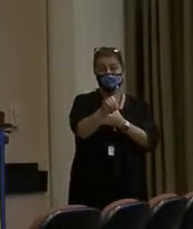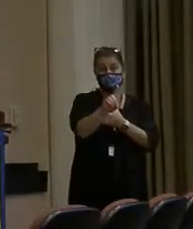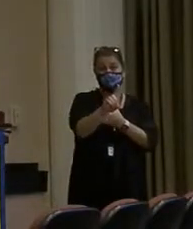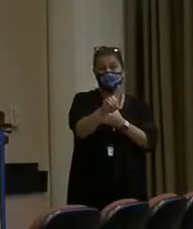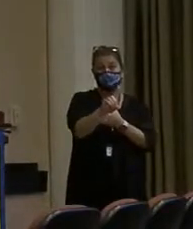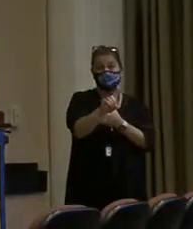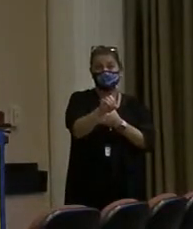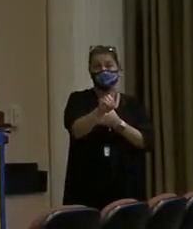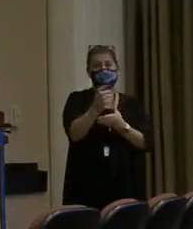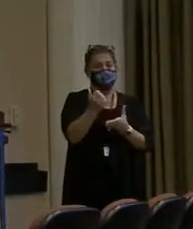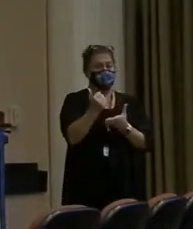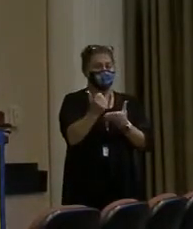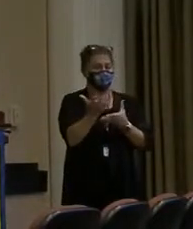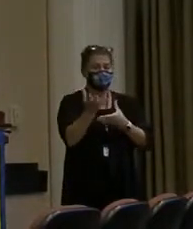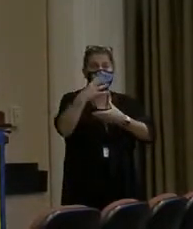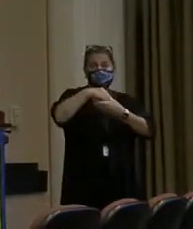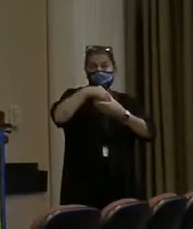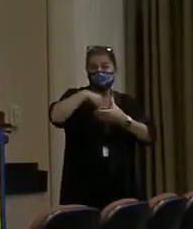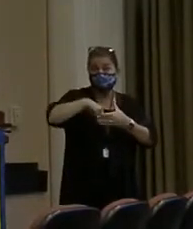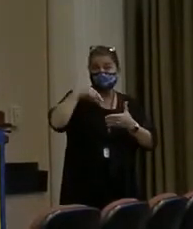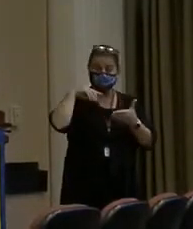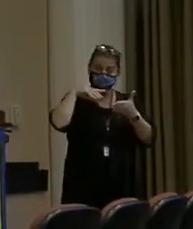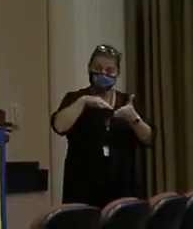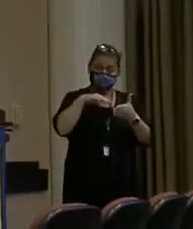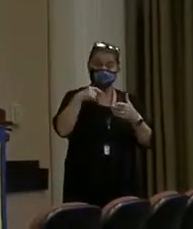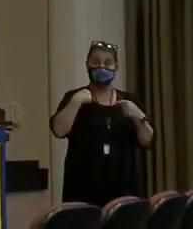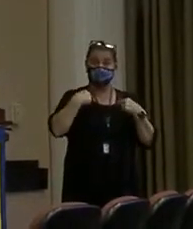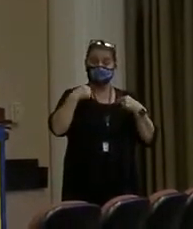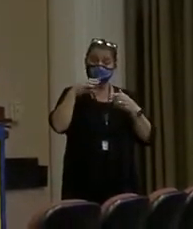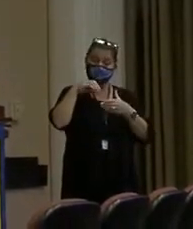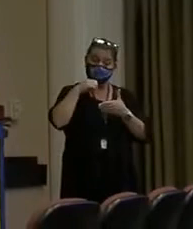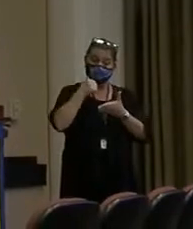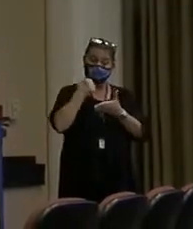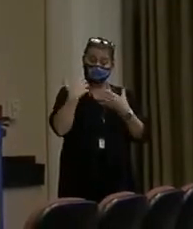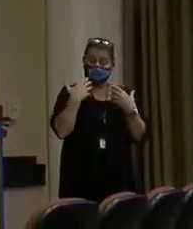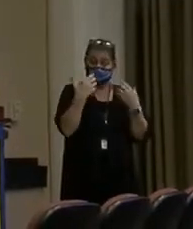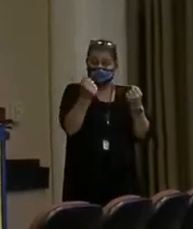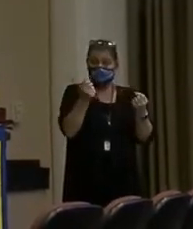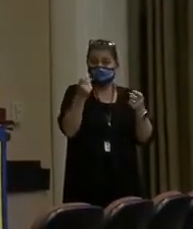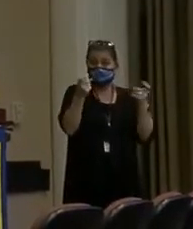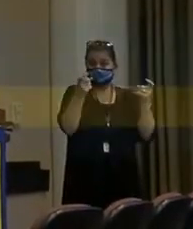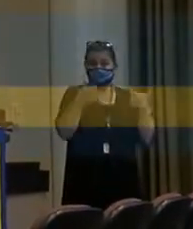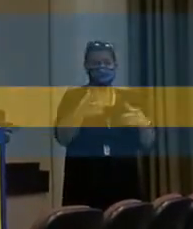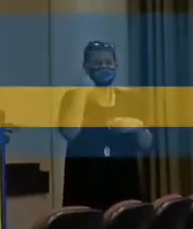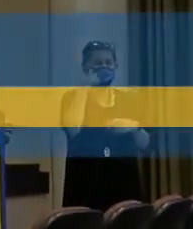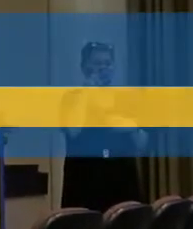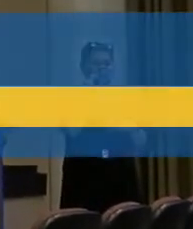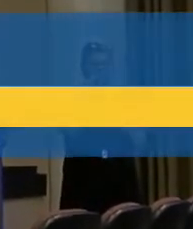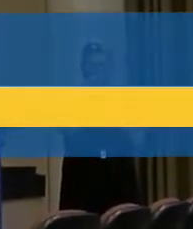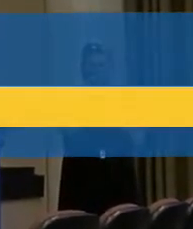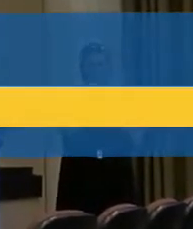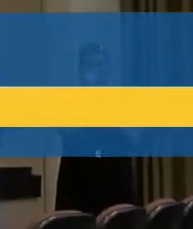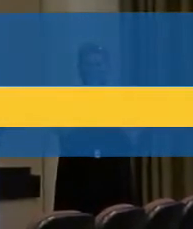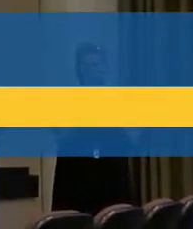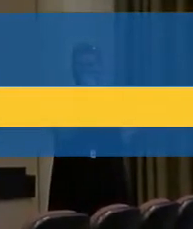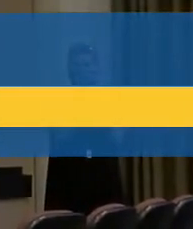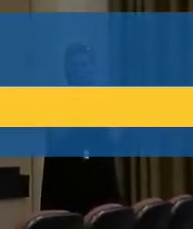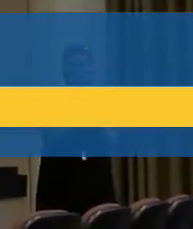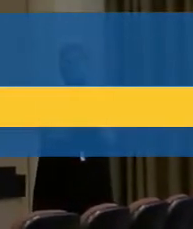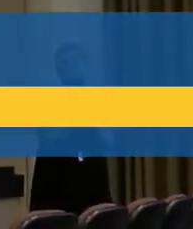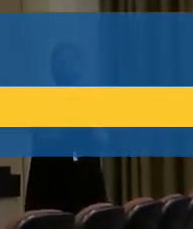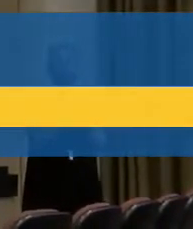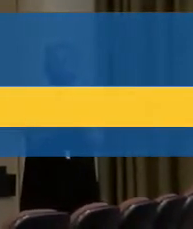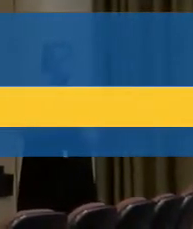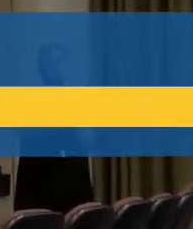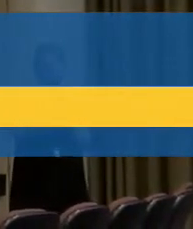part of this study. While I've been a health administrator for 30 plus years and ran